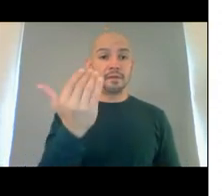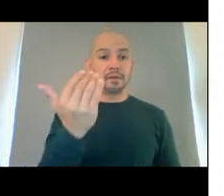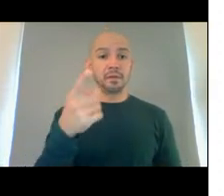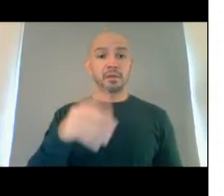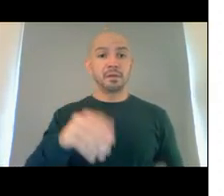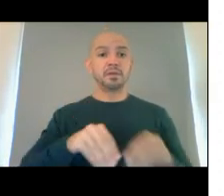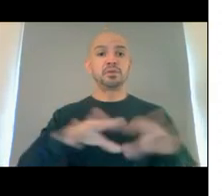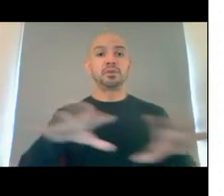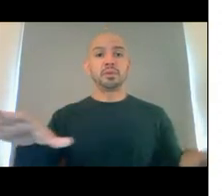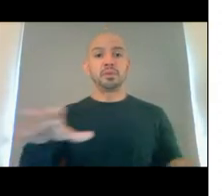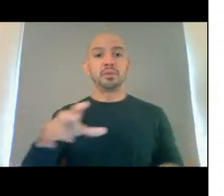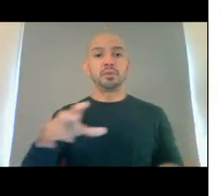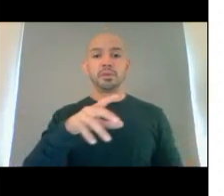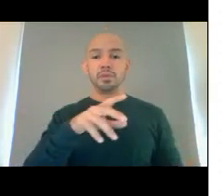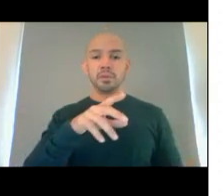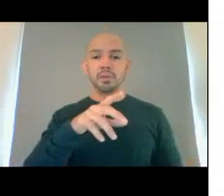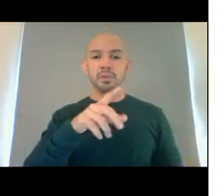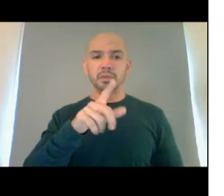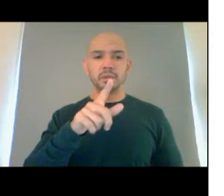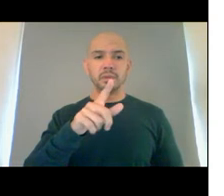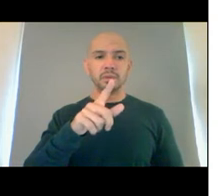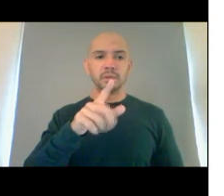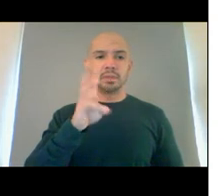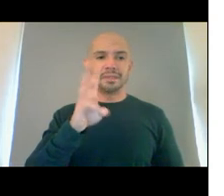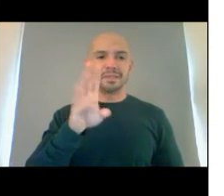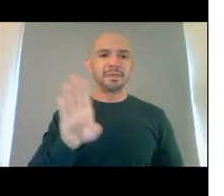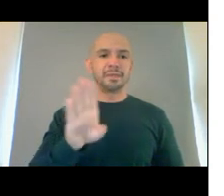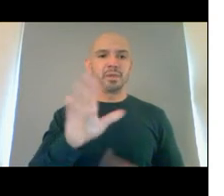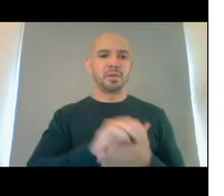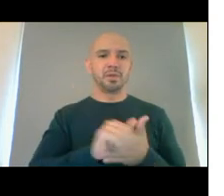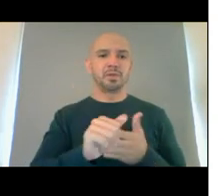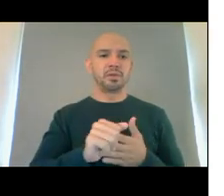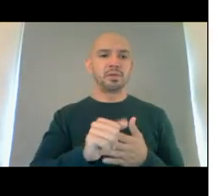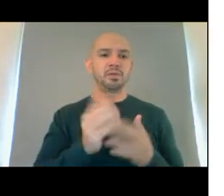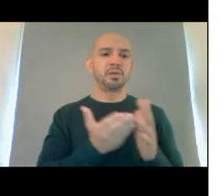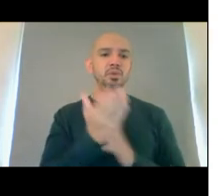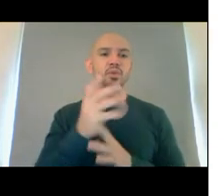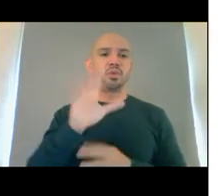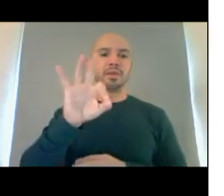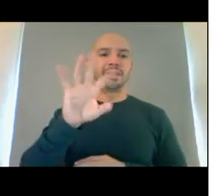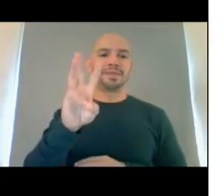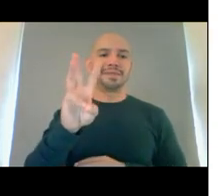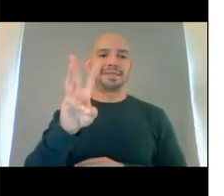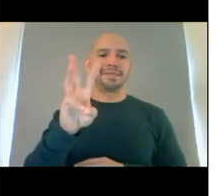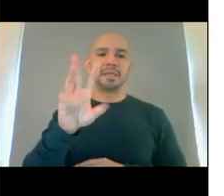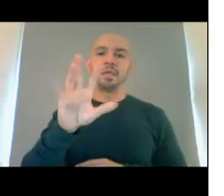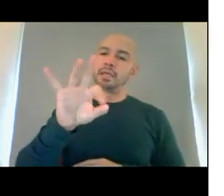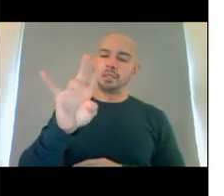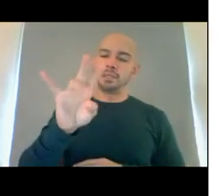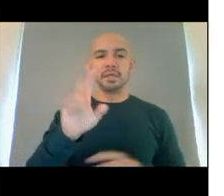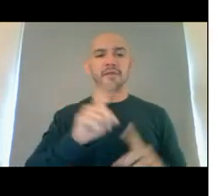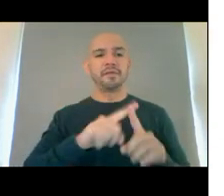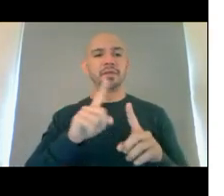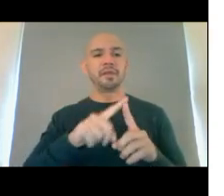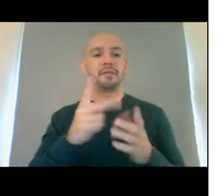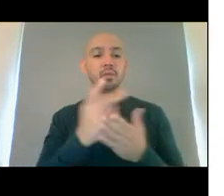billion dollars in funding to 97 projects throughout the state and we're about to do far more than that with the money that was just put in the